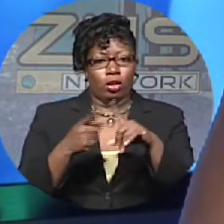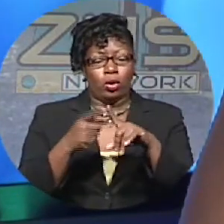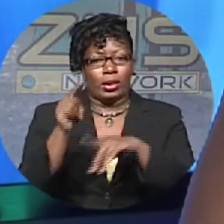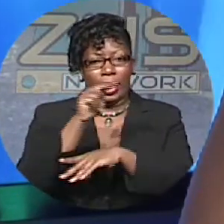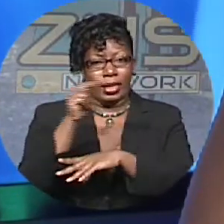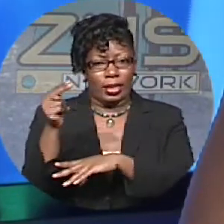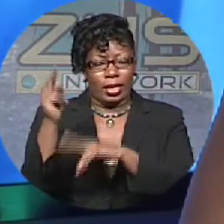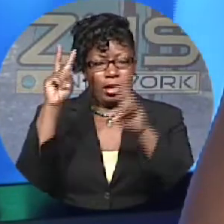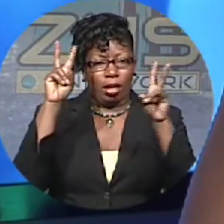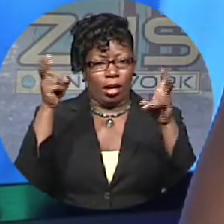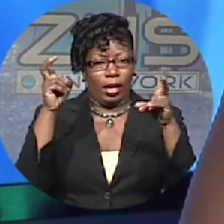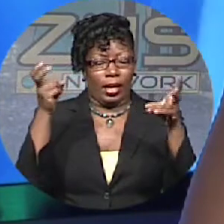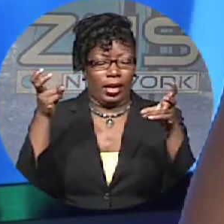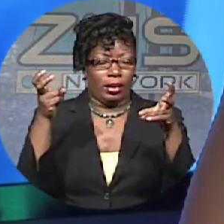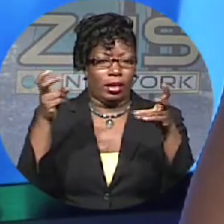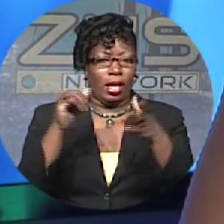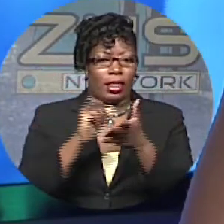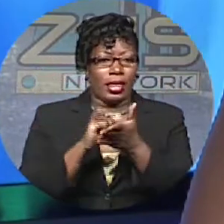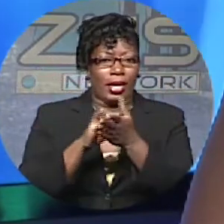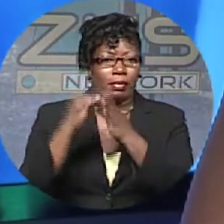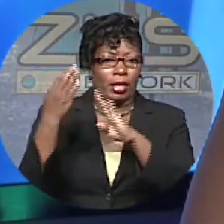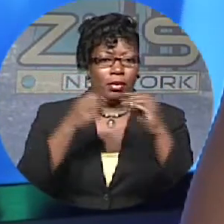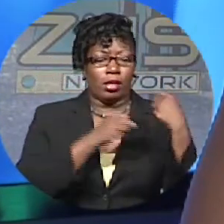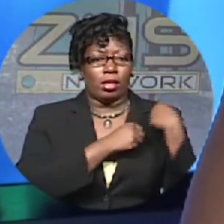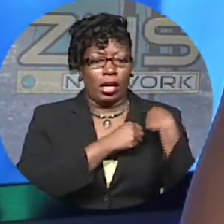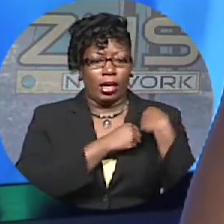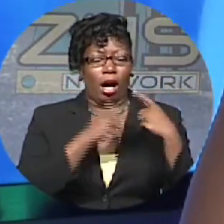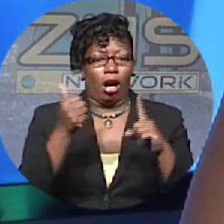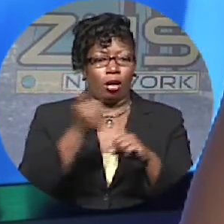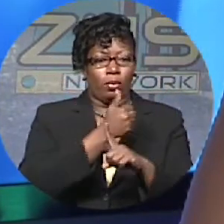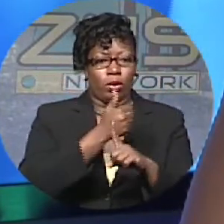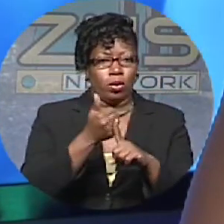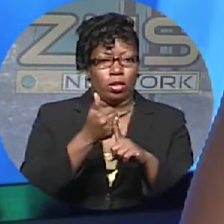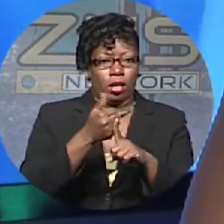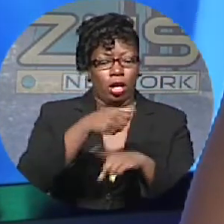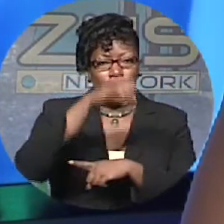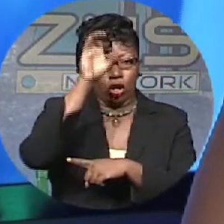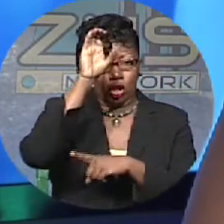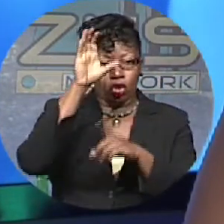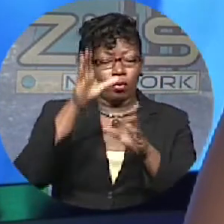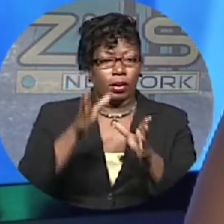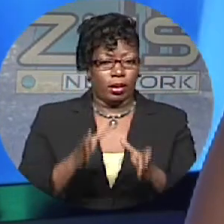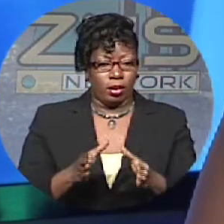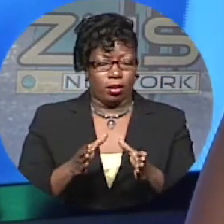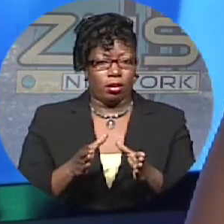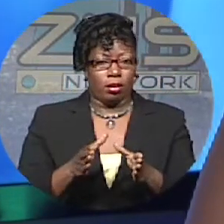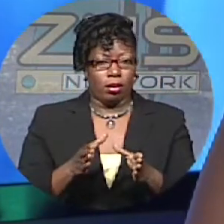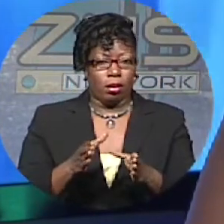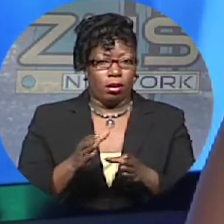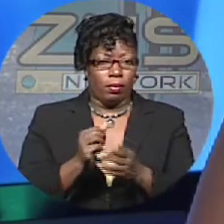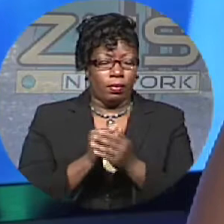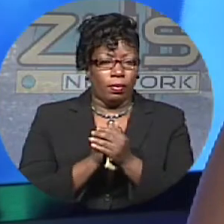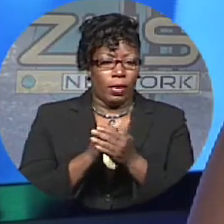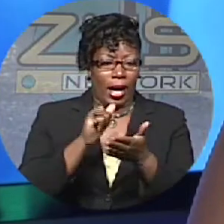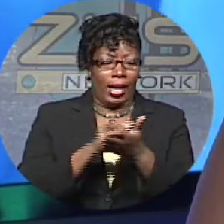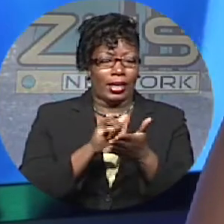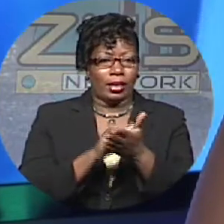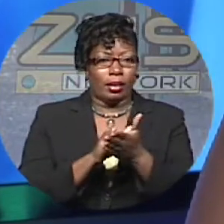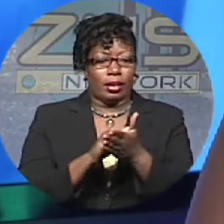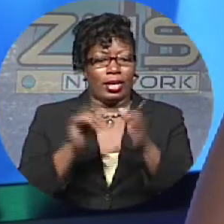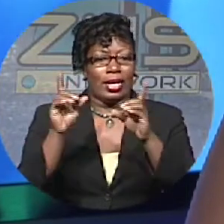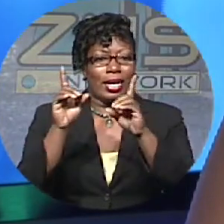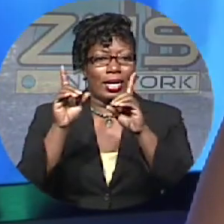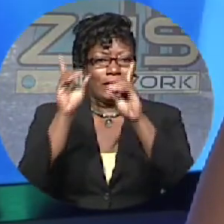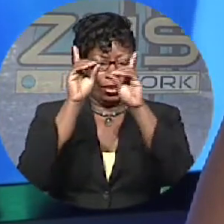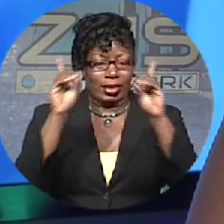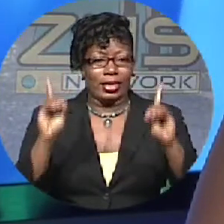to highlight allegations that Bahamian guards are abusing Cuban and other undocumented migrants being held at the detention center. The